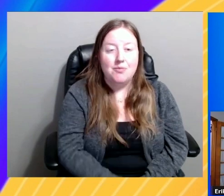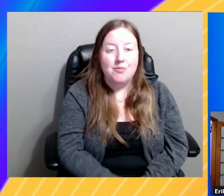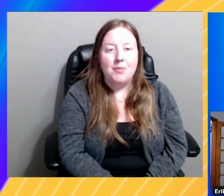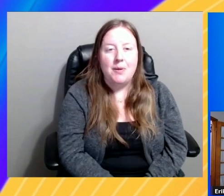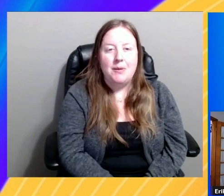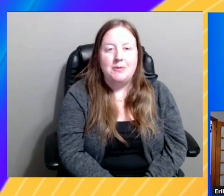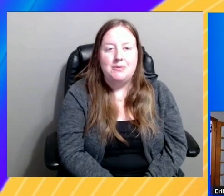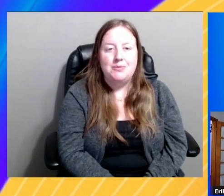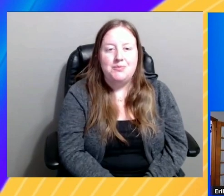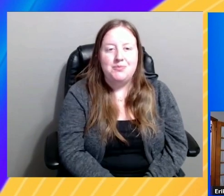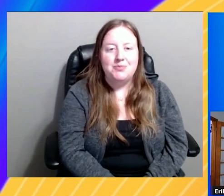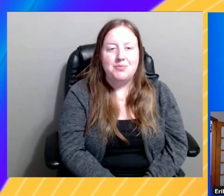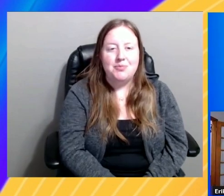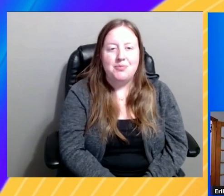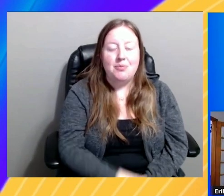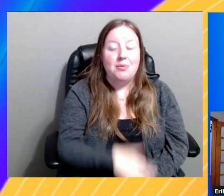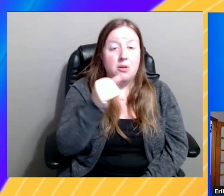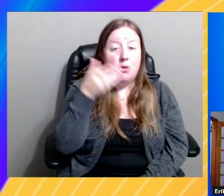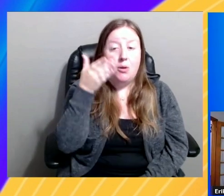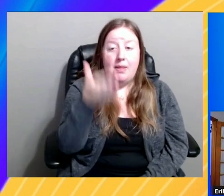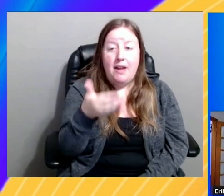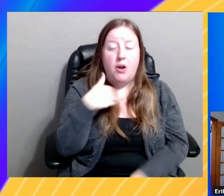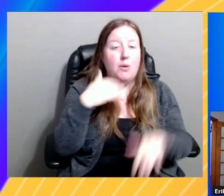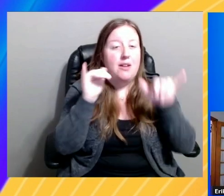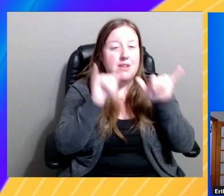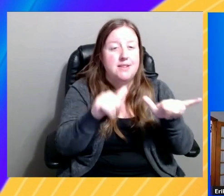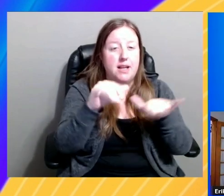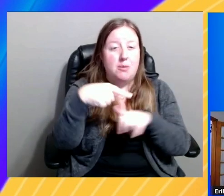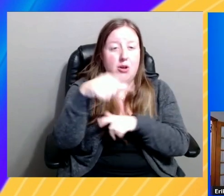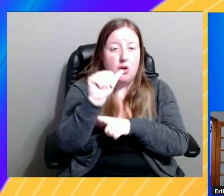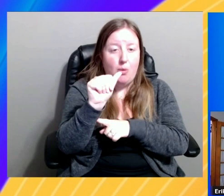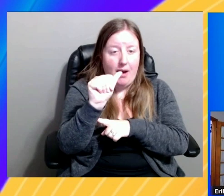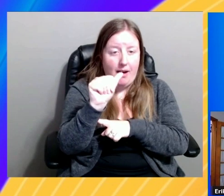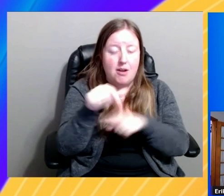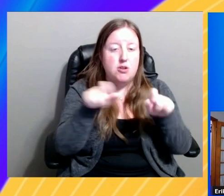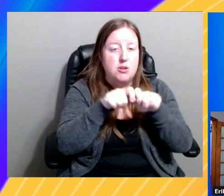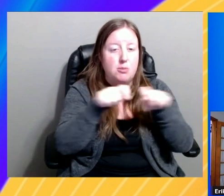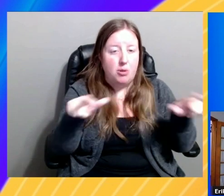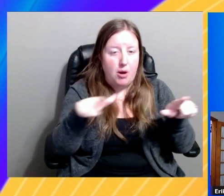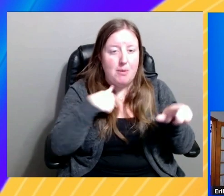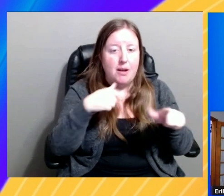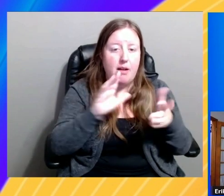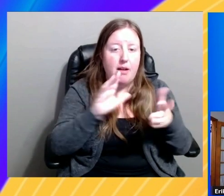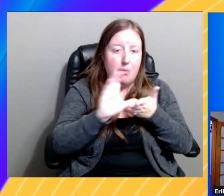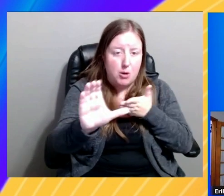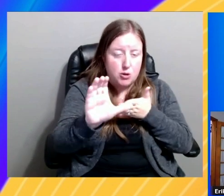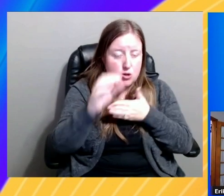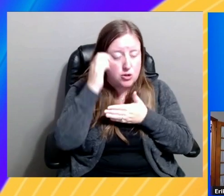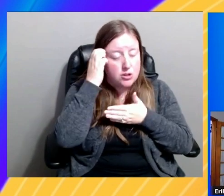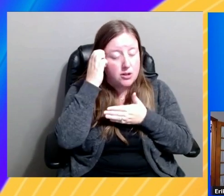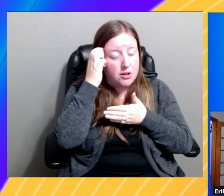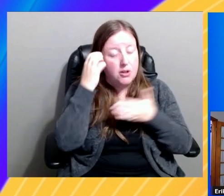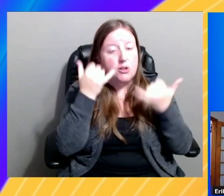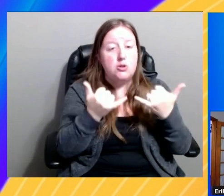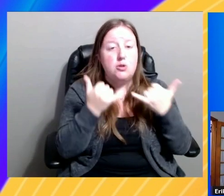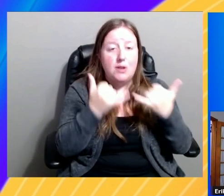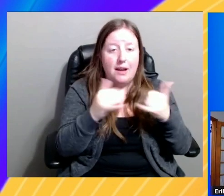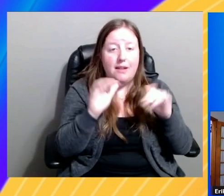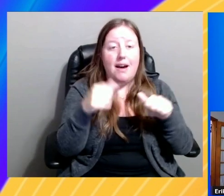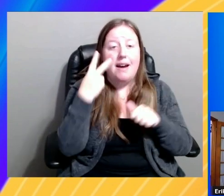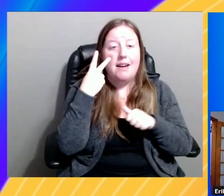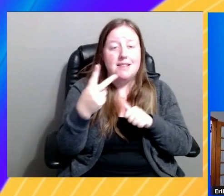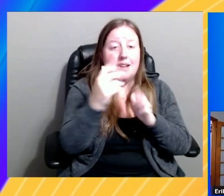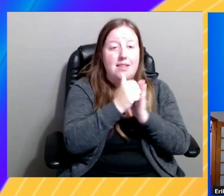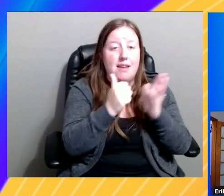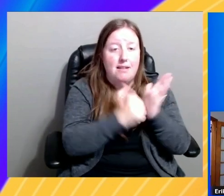So in here, this is that same QA deployment that I pushed out earlier today. I can see the accounts that I'm targeting